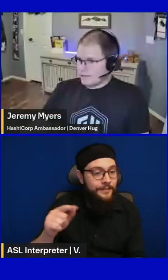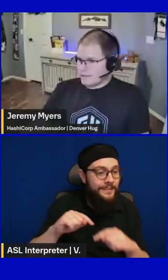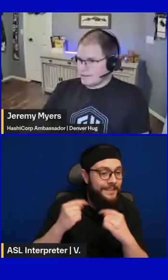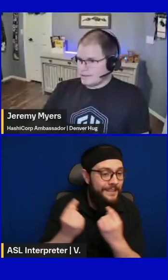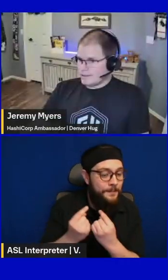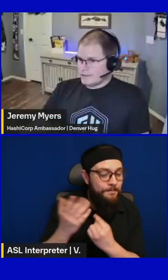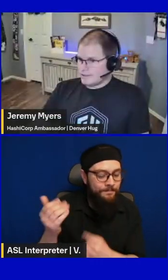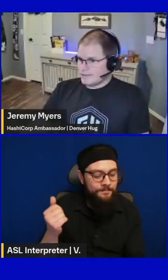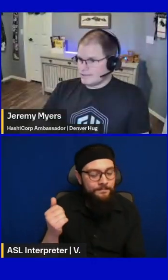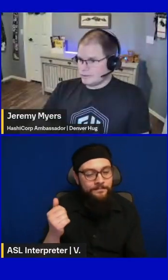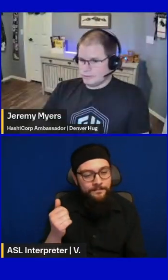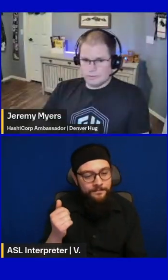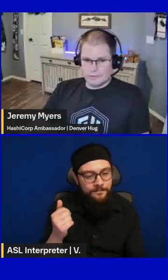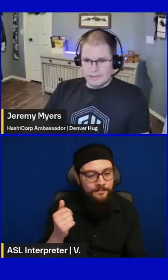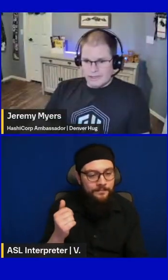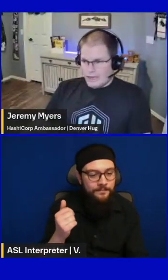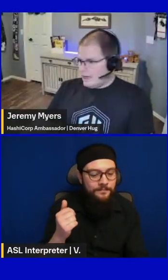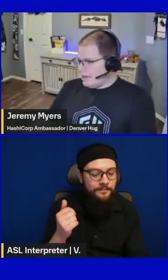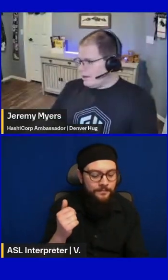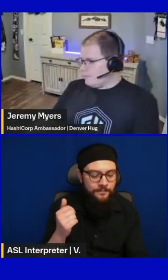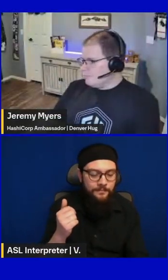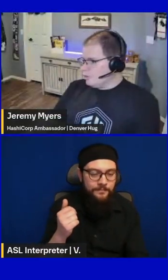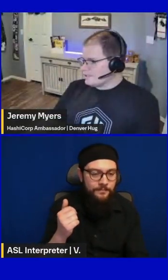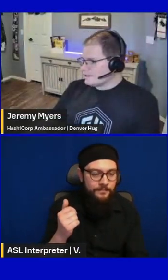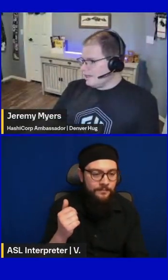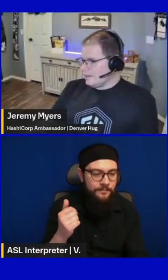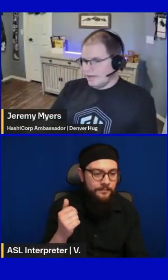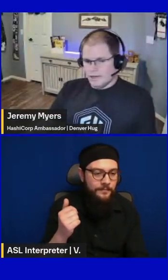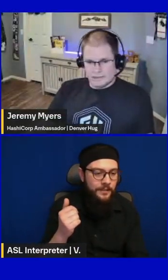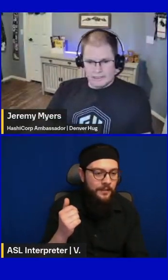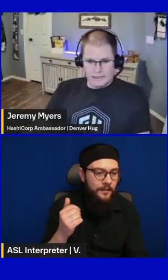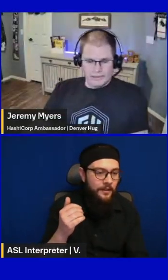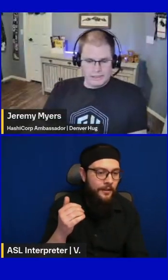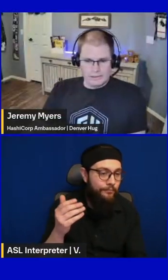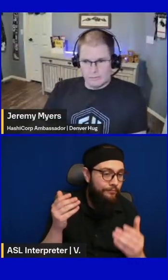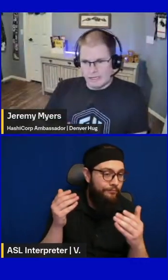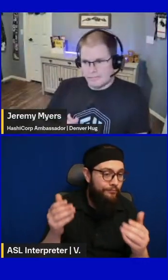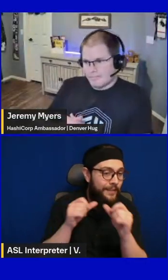to move us along. Thank you, everybody.